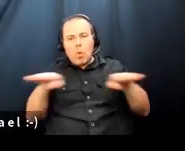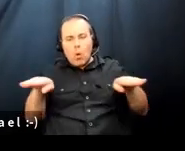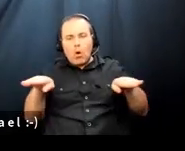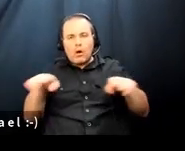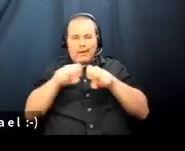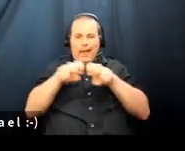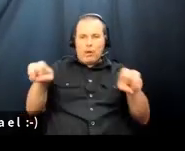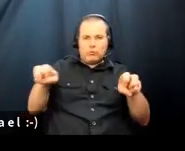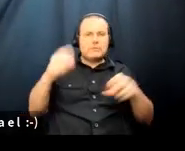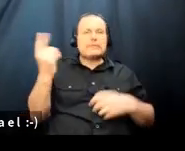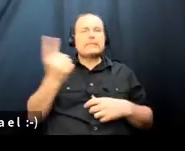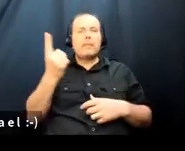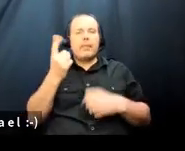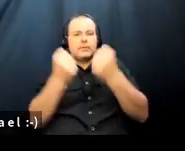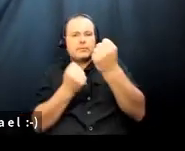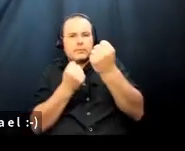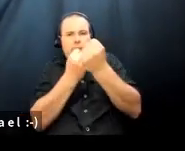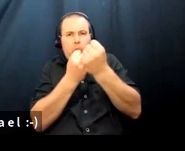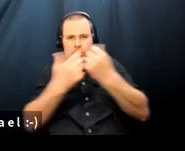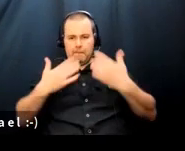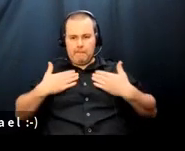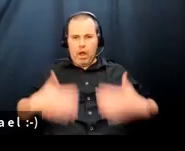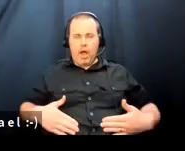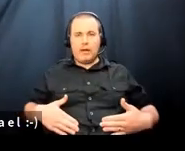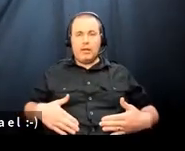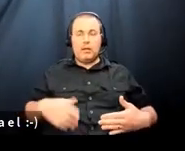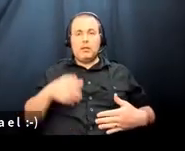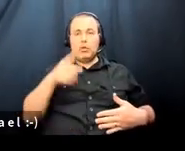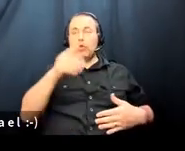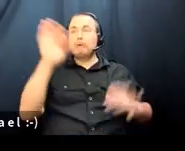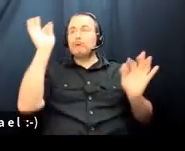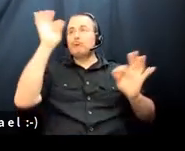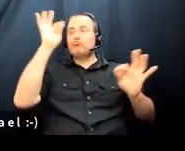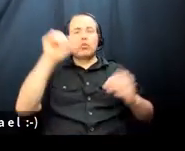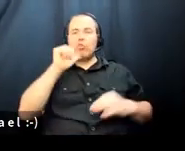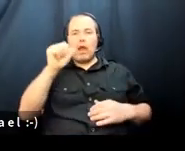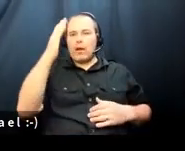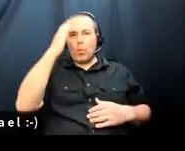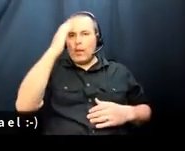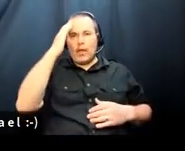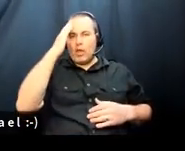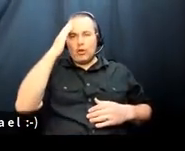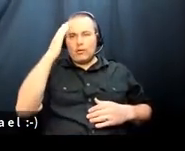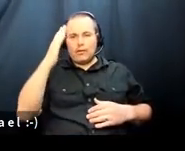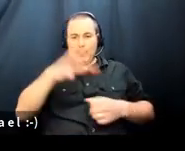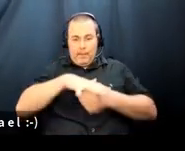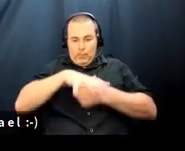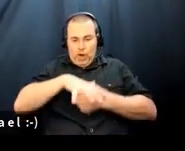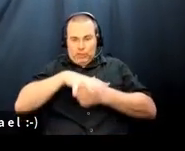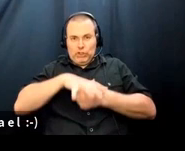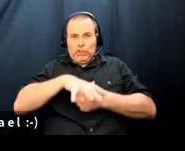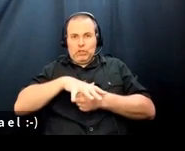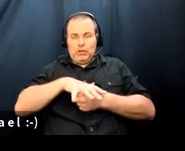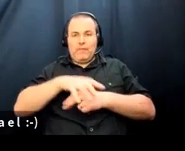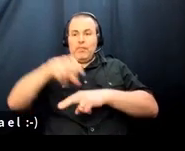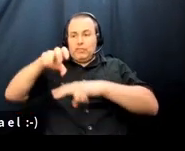something that supports your body. And you were not aware of the pressure of the chair on your body until I just made you